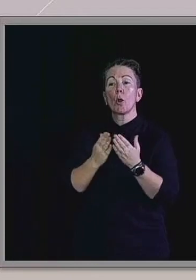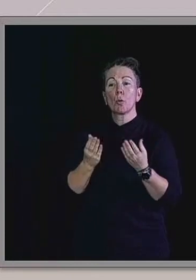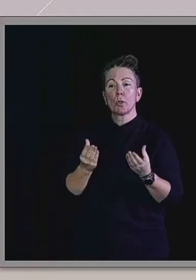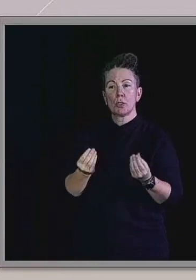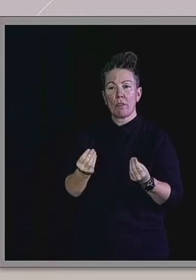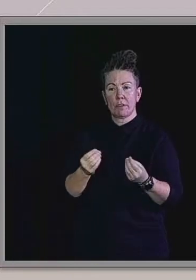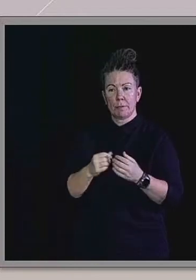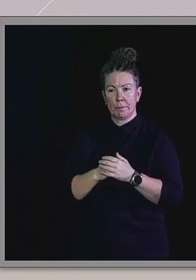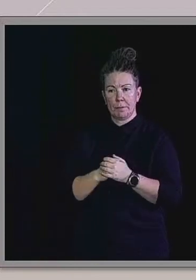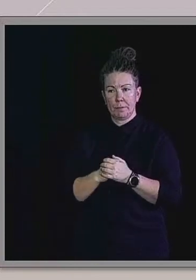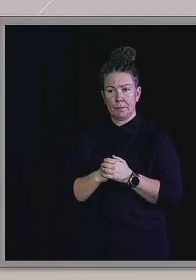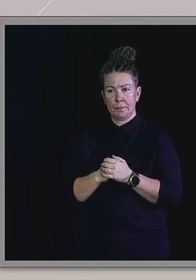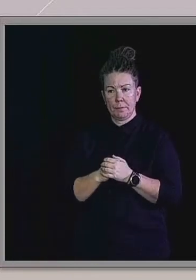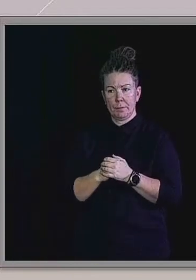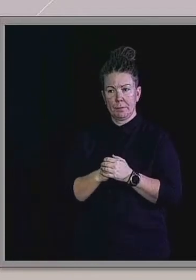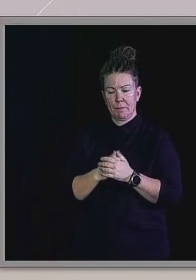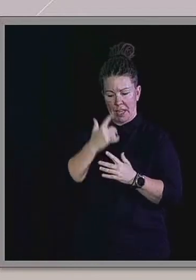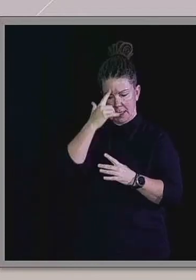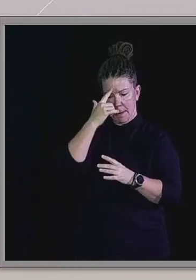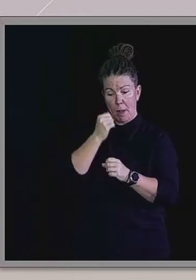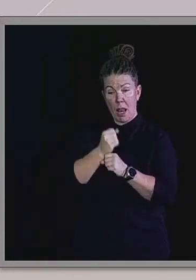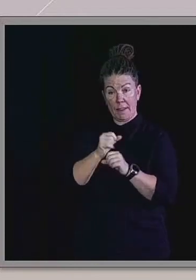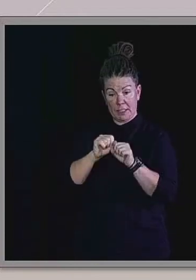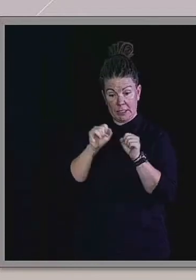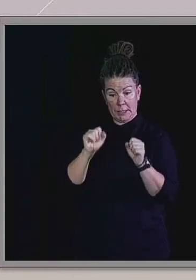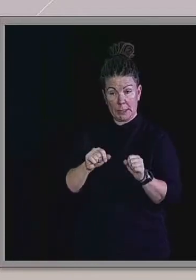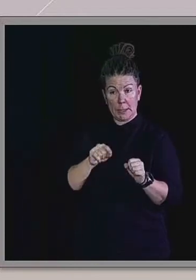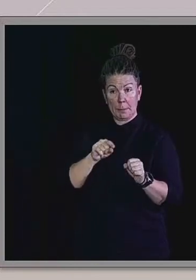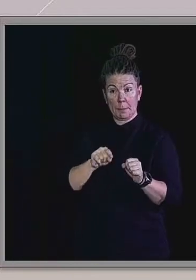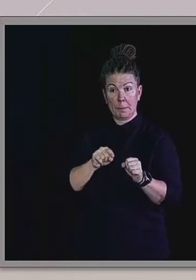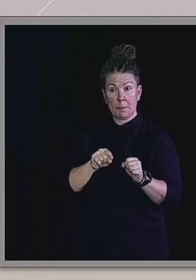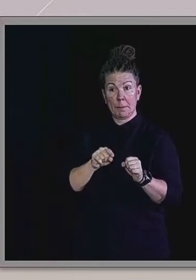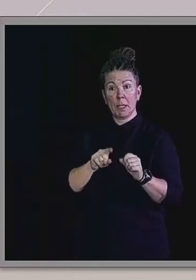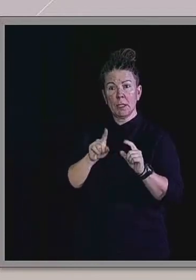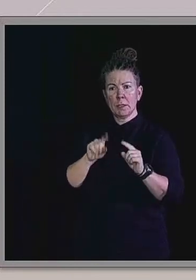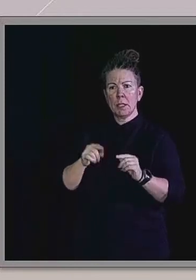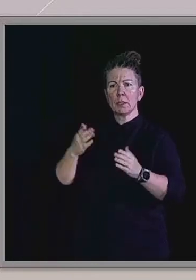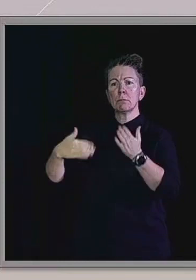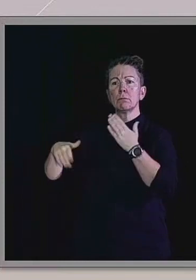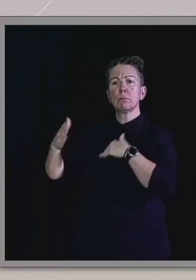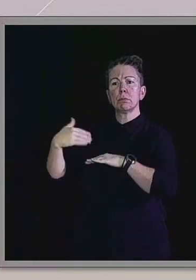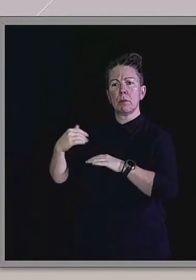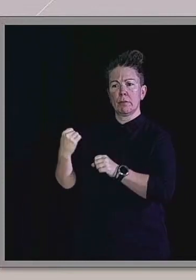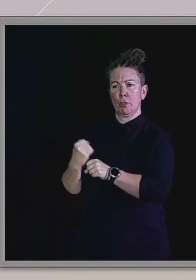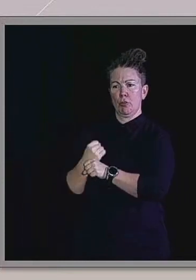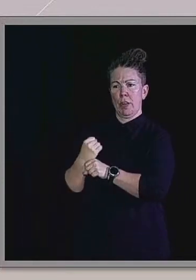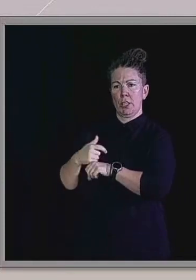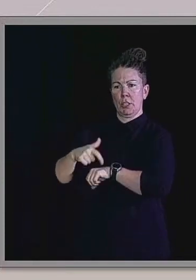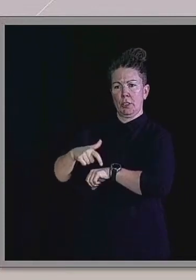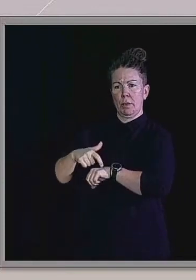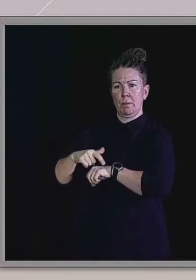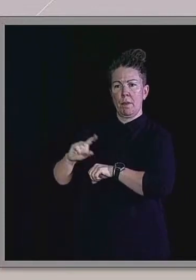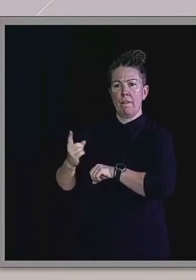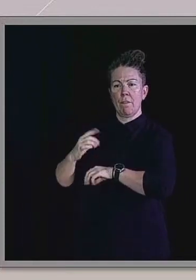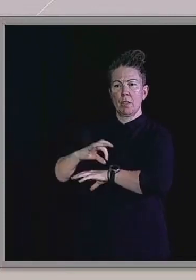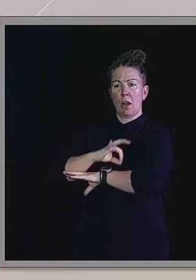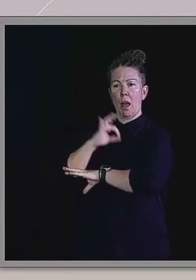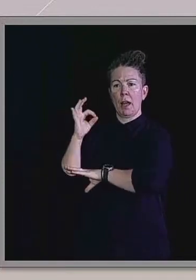a belief system that starts with in the beginning of creation, the first light, the first